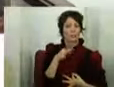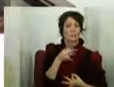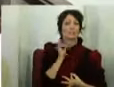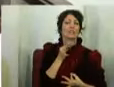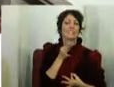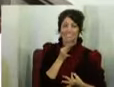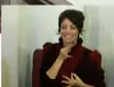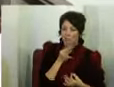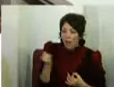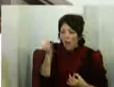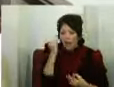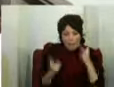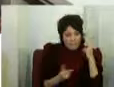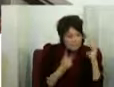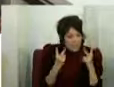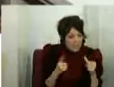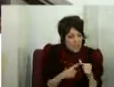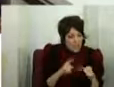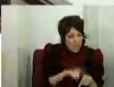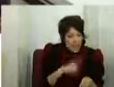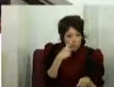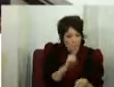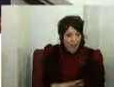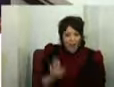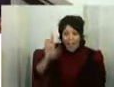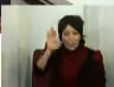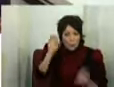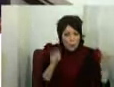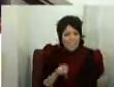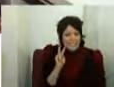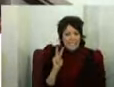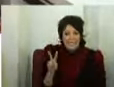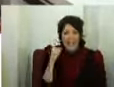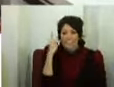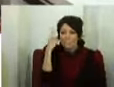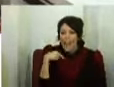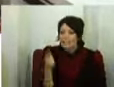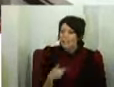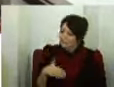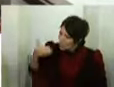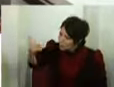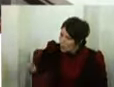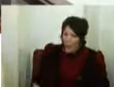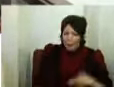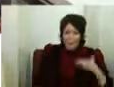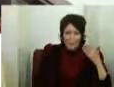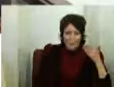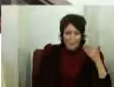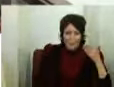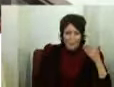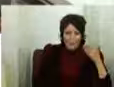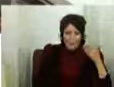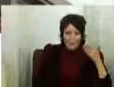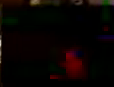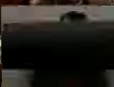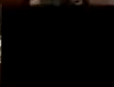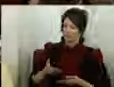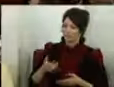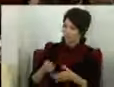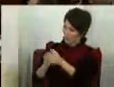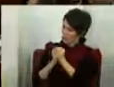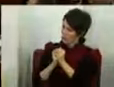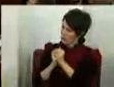us for the very first Sunday today. I wonder if you would just raise your hand up for a moment so that we can see you, so that we can welcome you to worship this